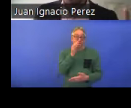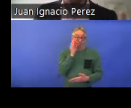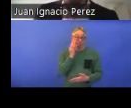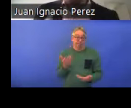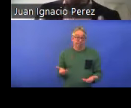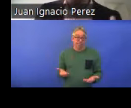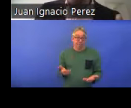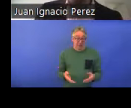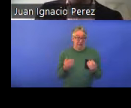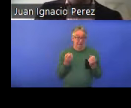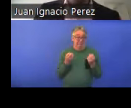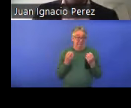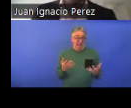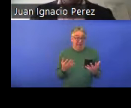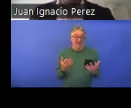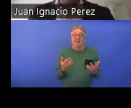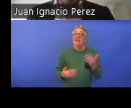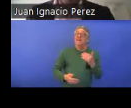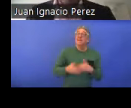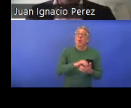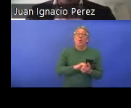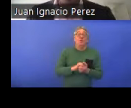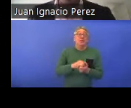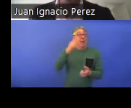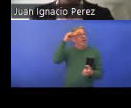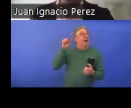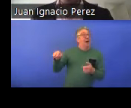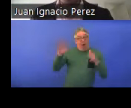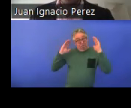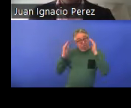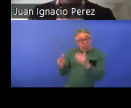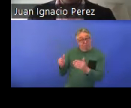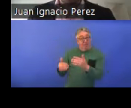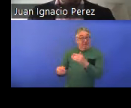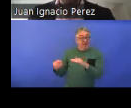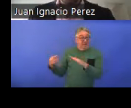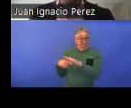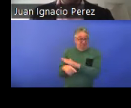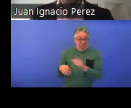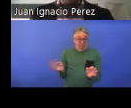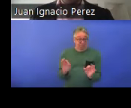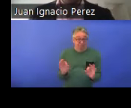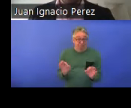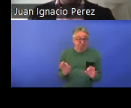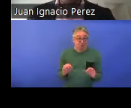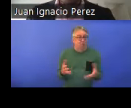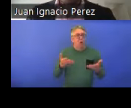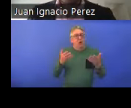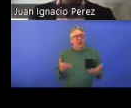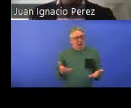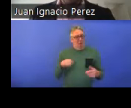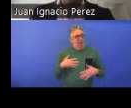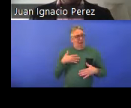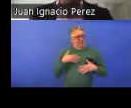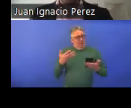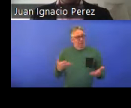the main issues of their own concern. So it's great to have this activity, and it's great that among your colleagues we can promote